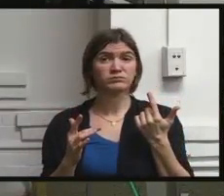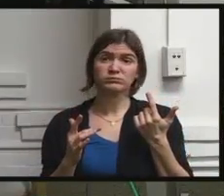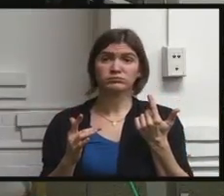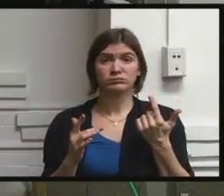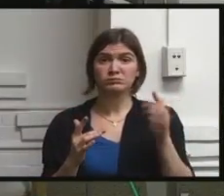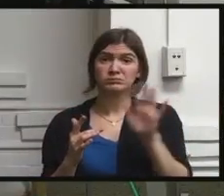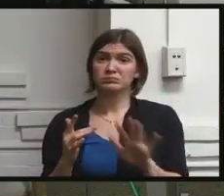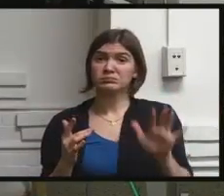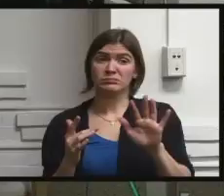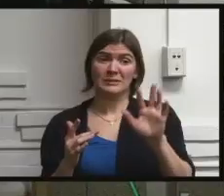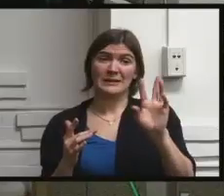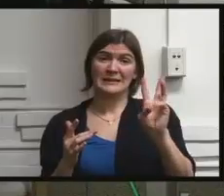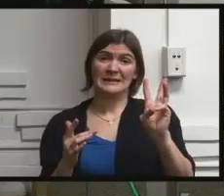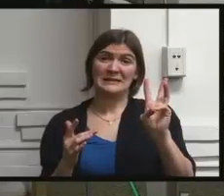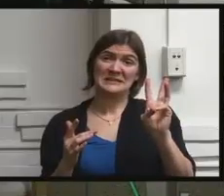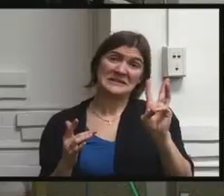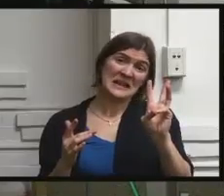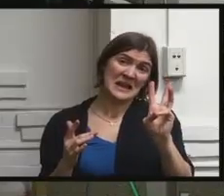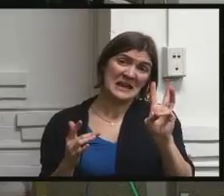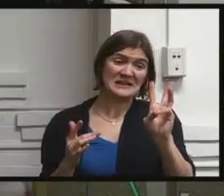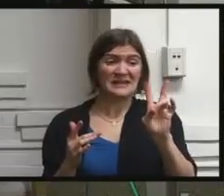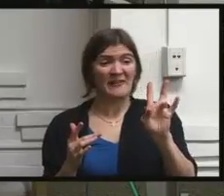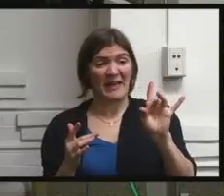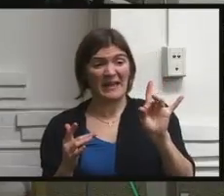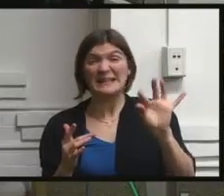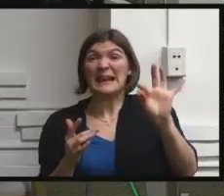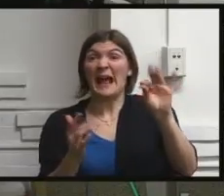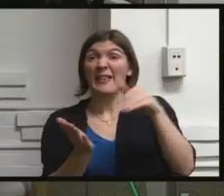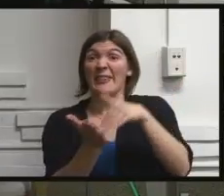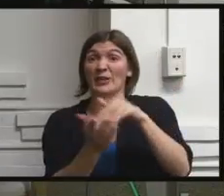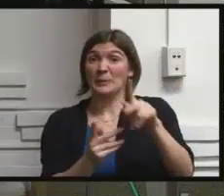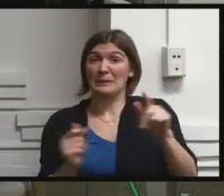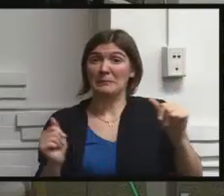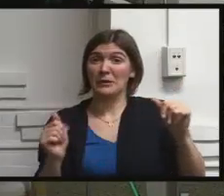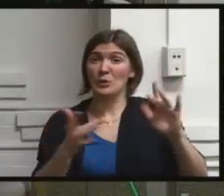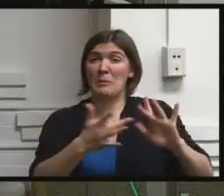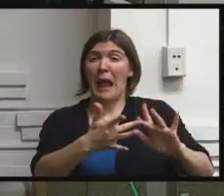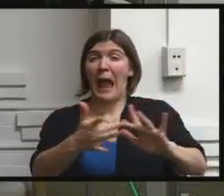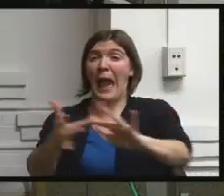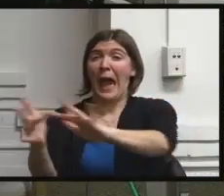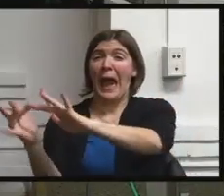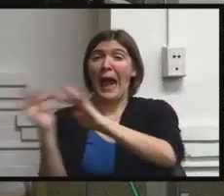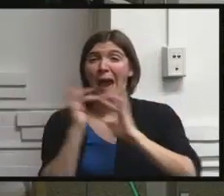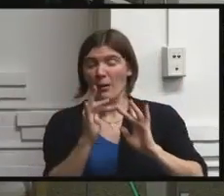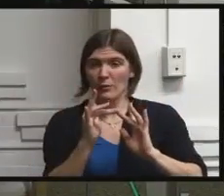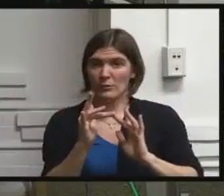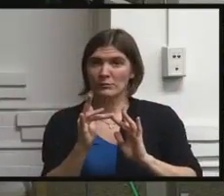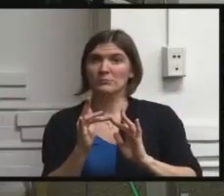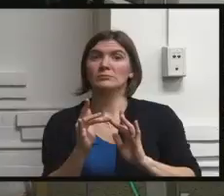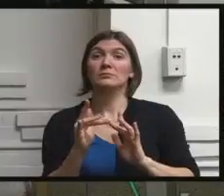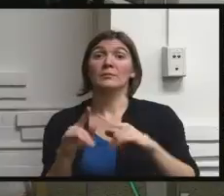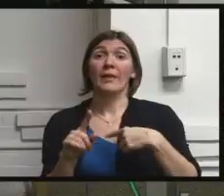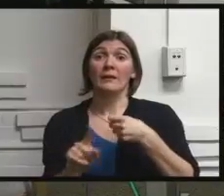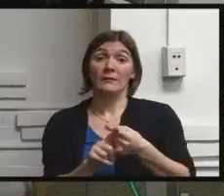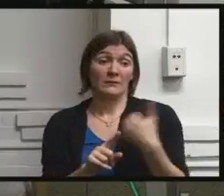reached out to approximately 6,000 to 9,000 people on Facebook alone. And then just recently, in the last month or two, we have